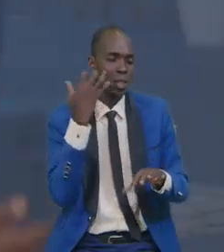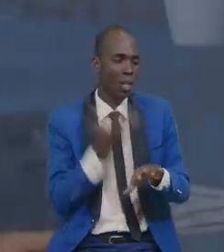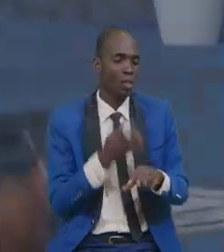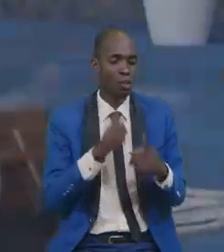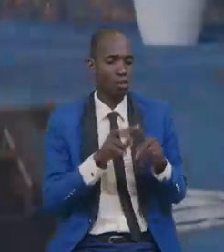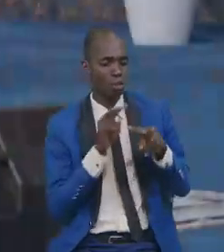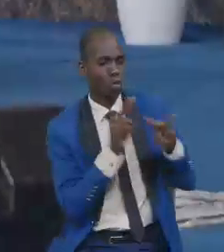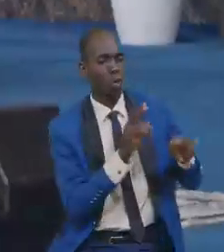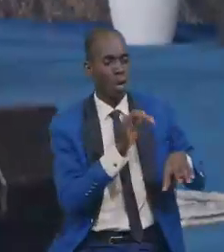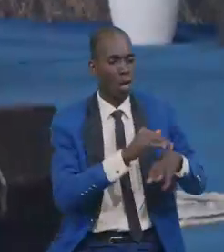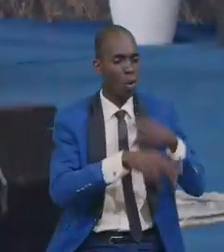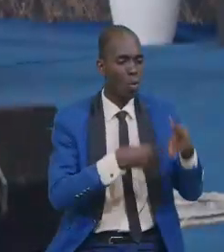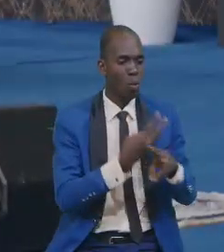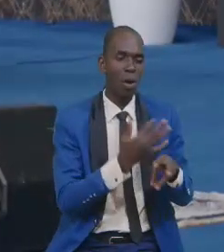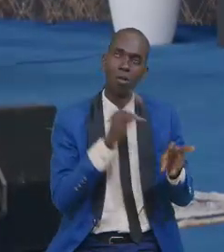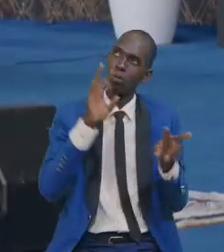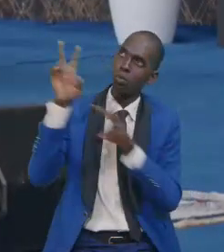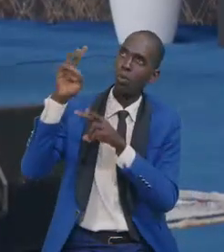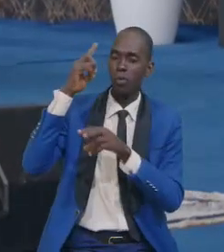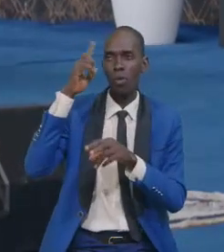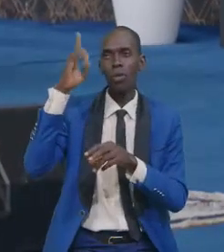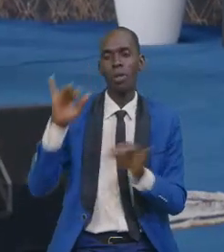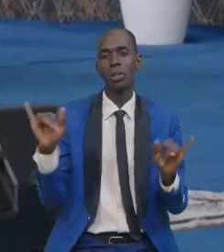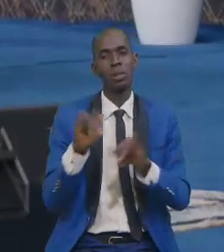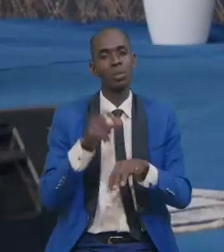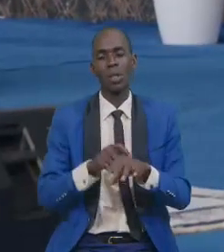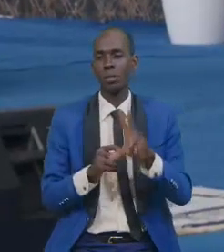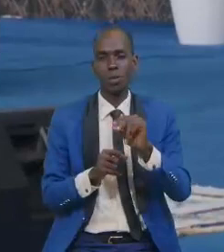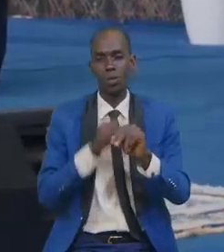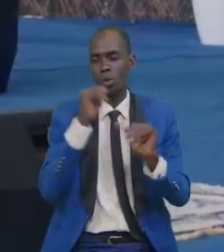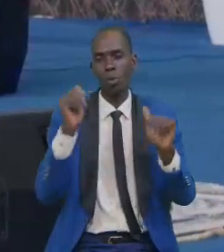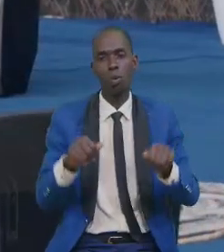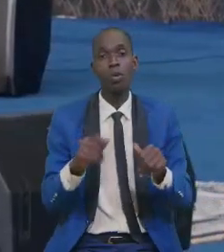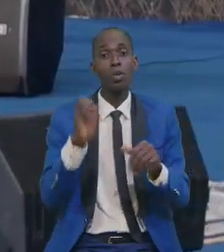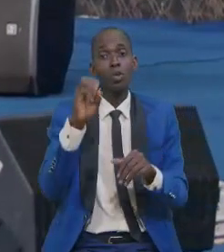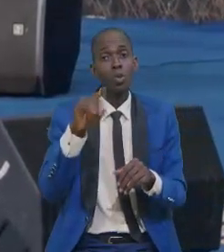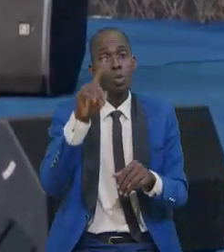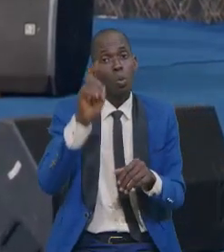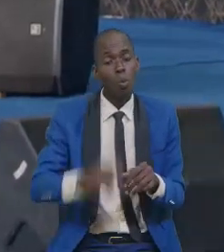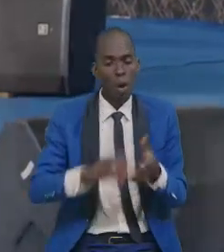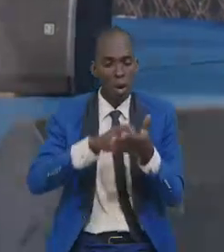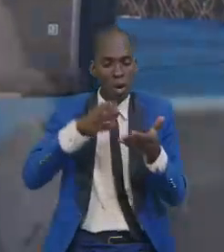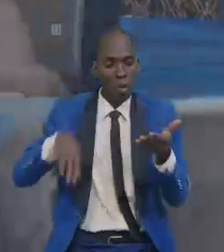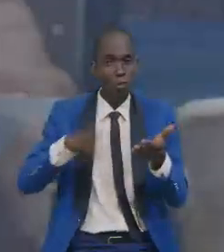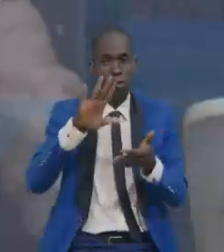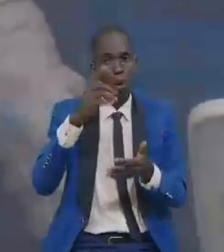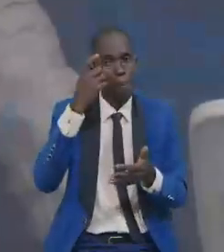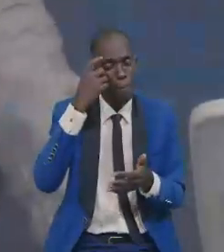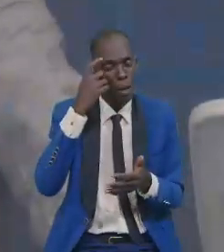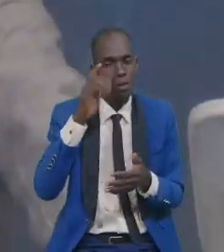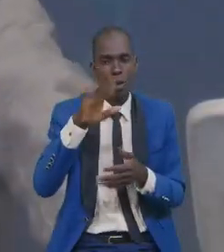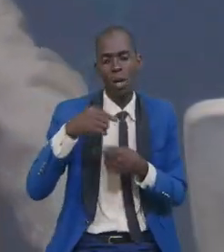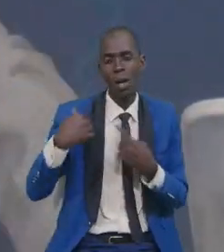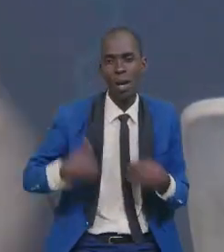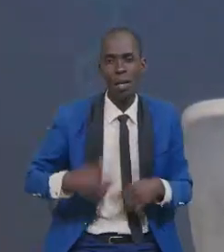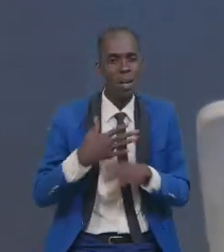same time. So we have to remove our heart, our mind, and everything we have in a consecration and commitment